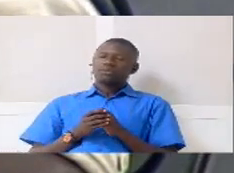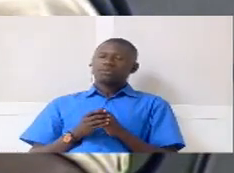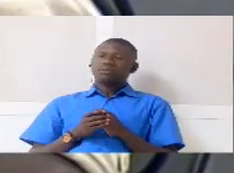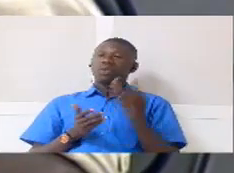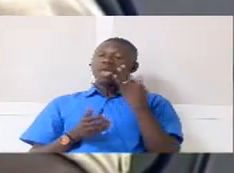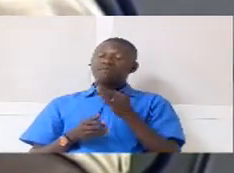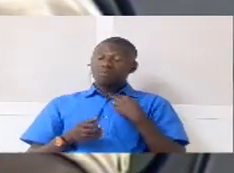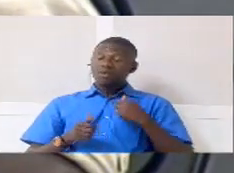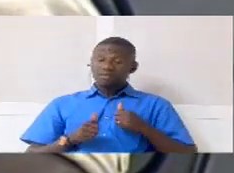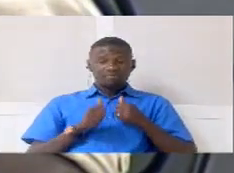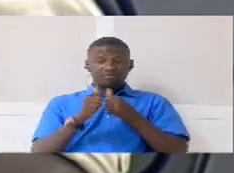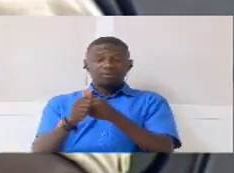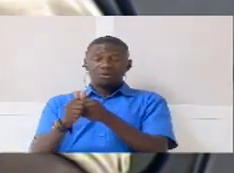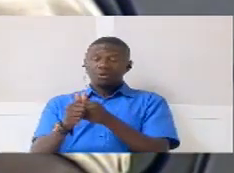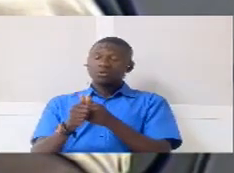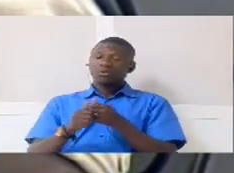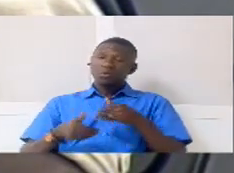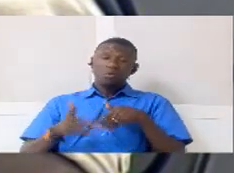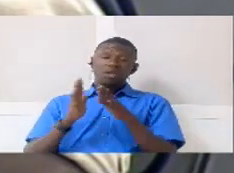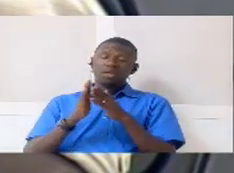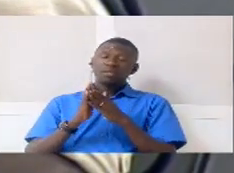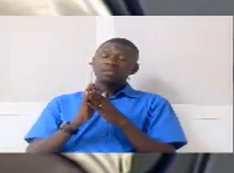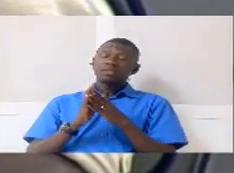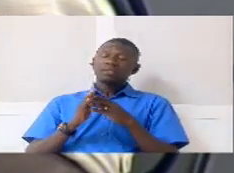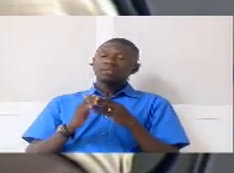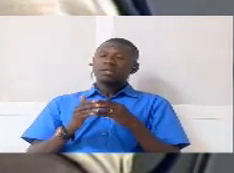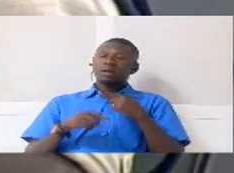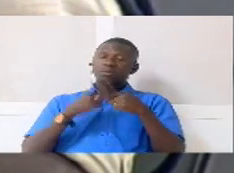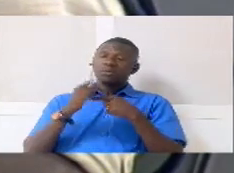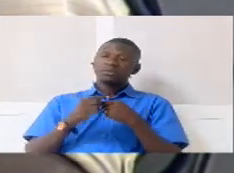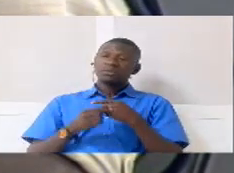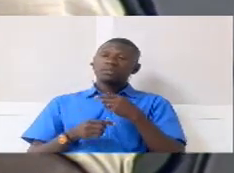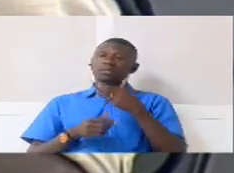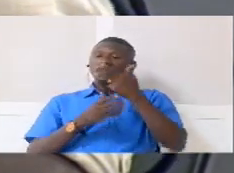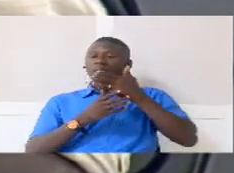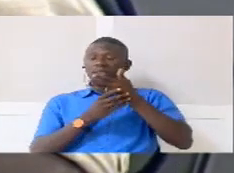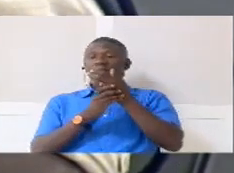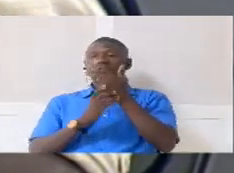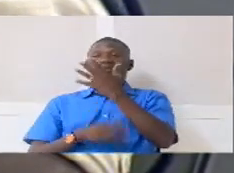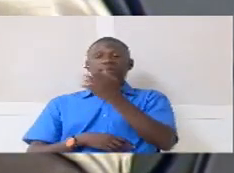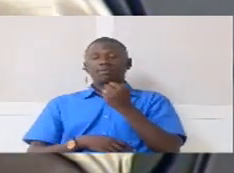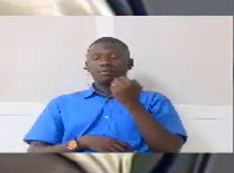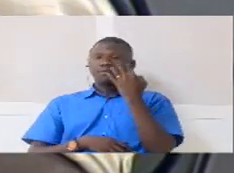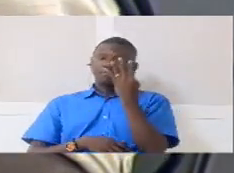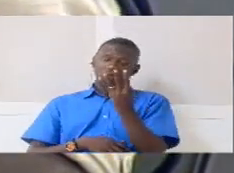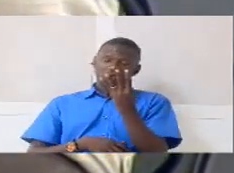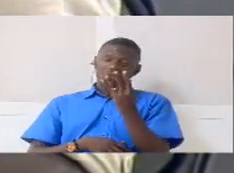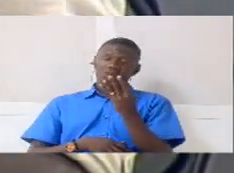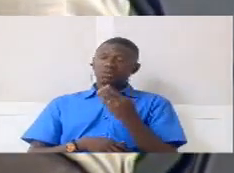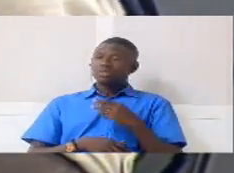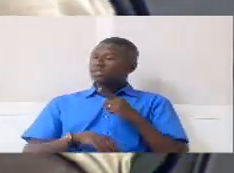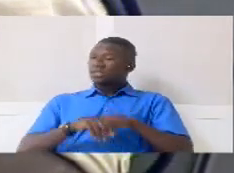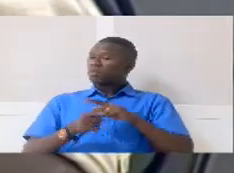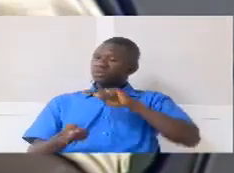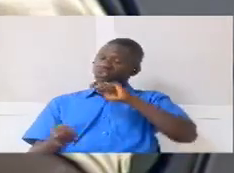If I want to follow or to investigate an issue of 1954, jamano falinda. Times have changed. Ali domoro lfong